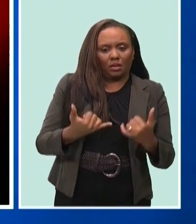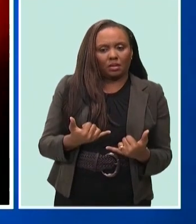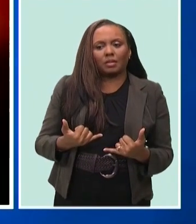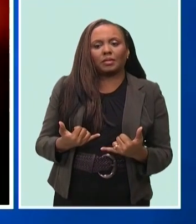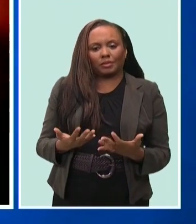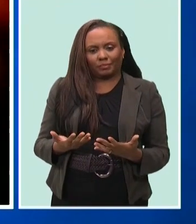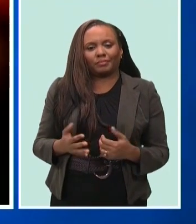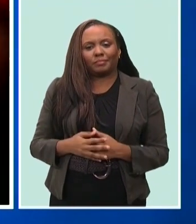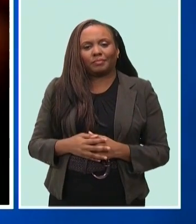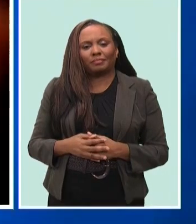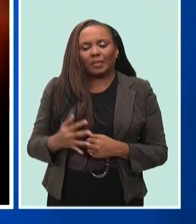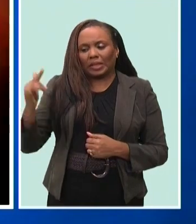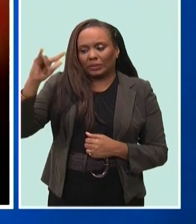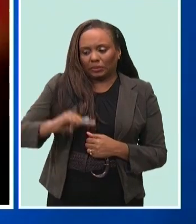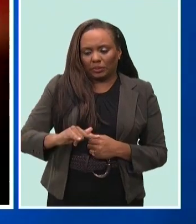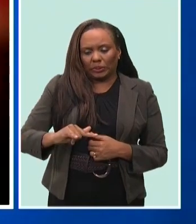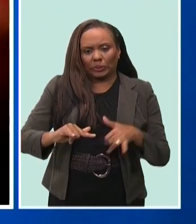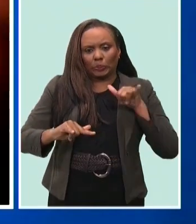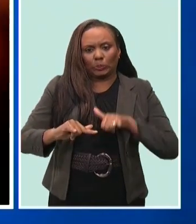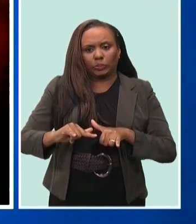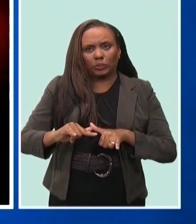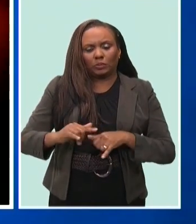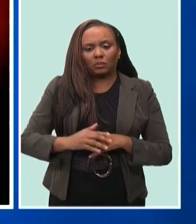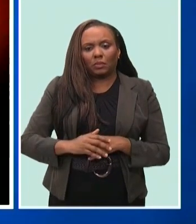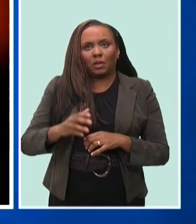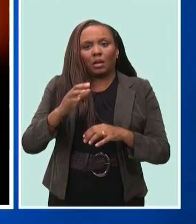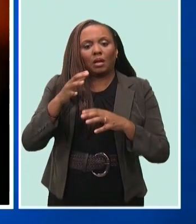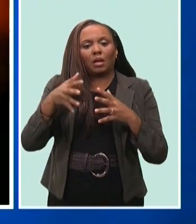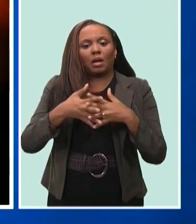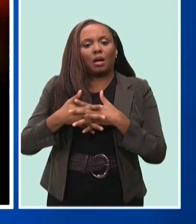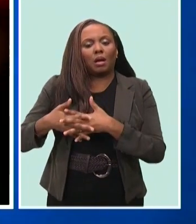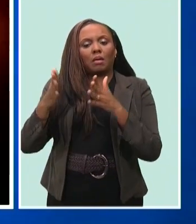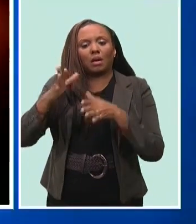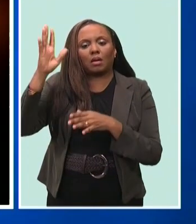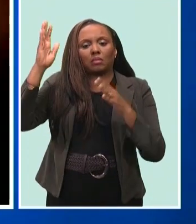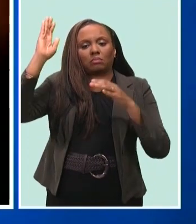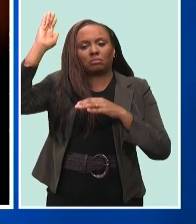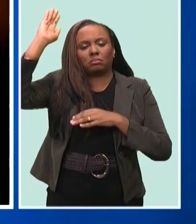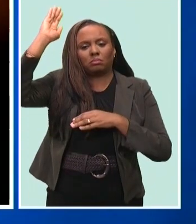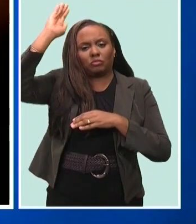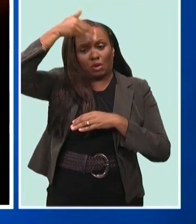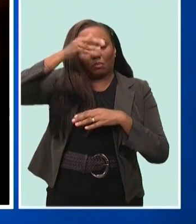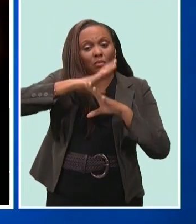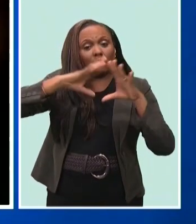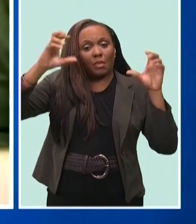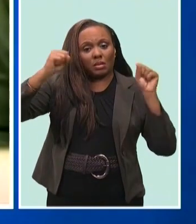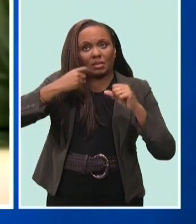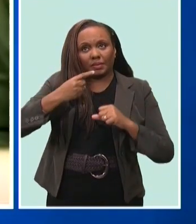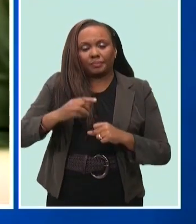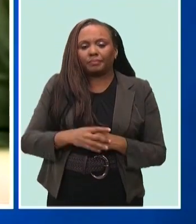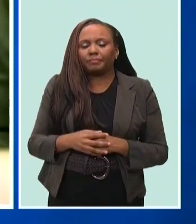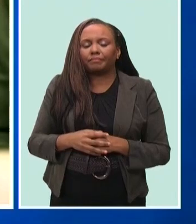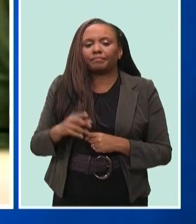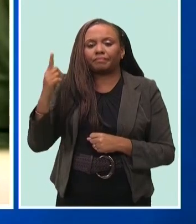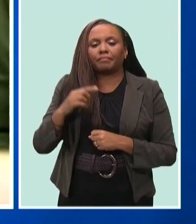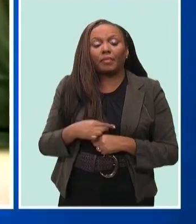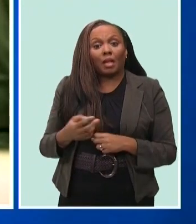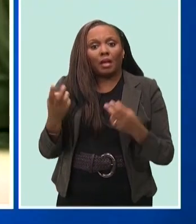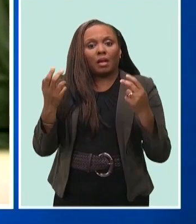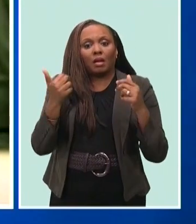U.S. President Donald Trump made the announcement earlier this afternoon. Any plane currently in the air will go to